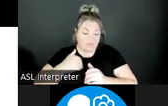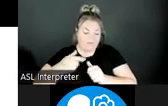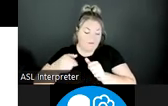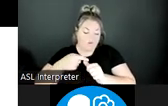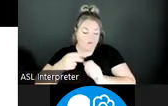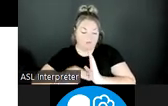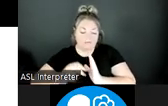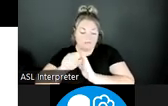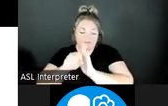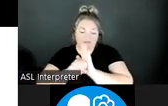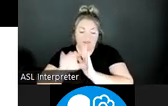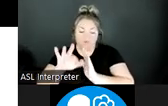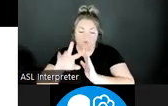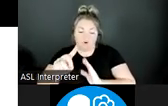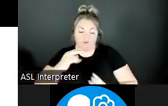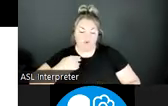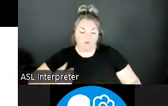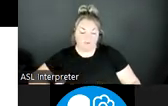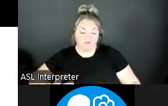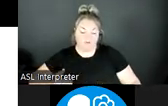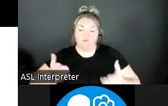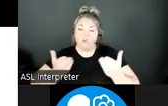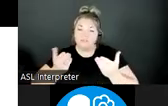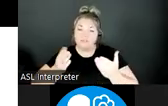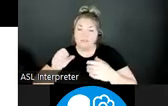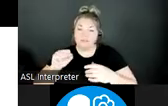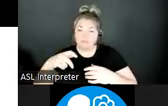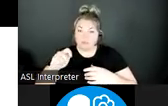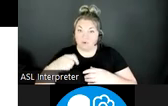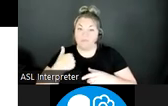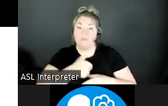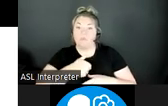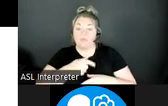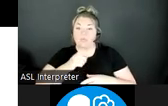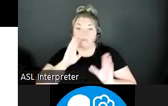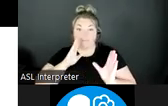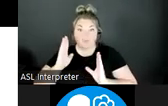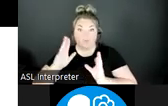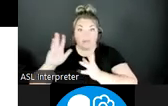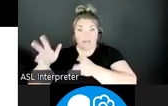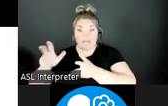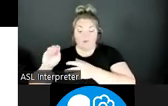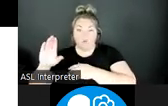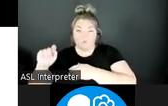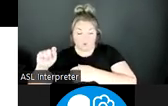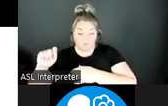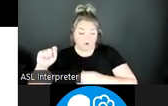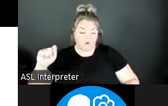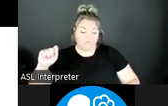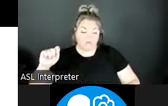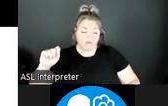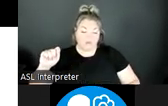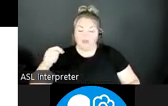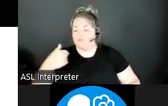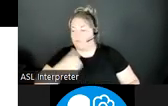Human Services in September. Then we intentionally left October. We're not going to be